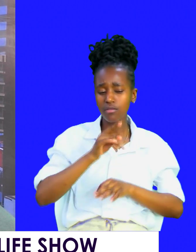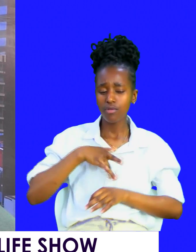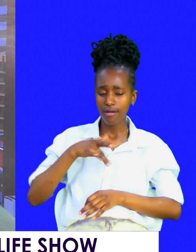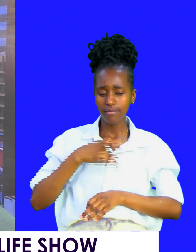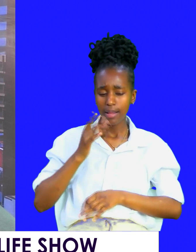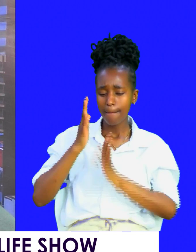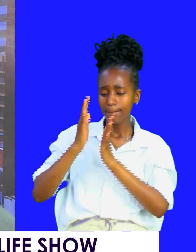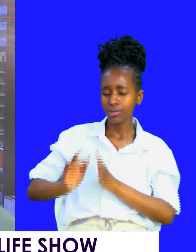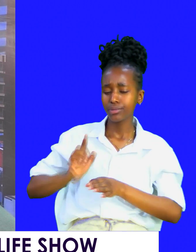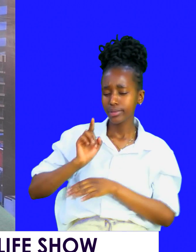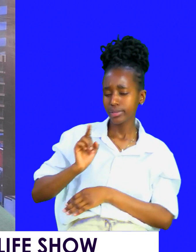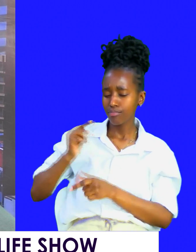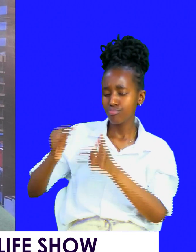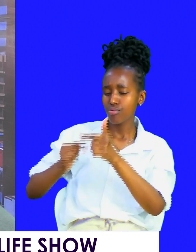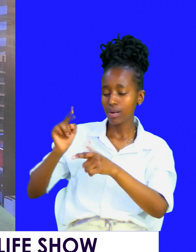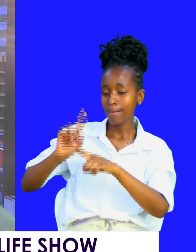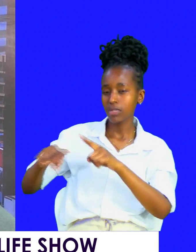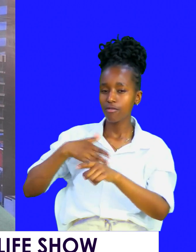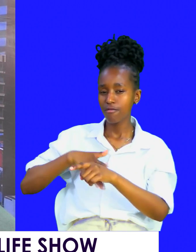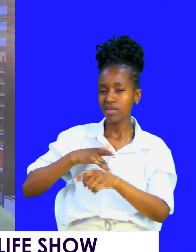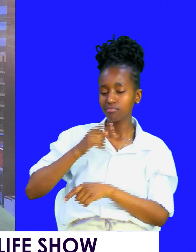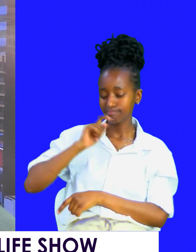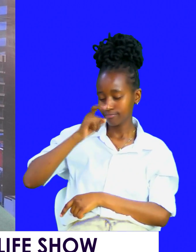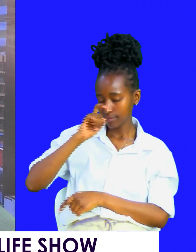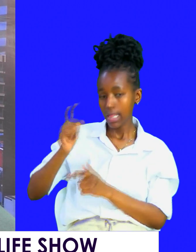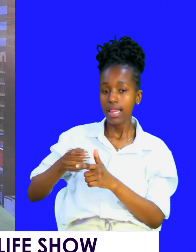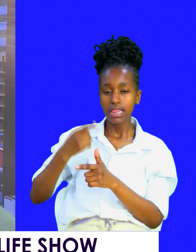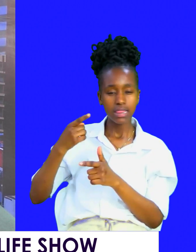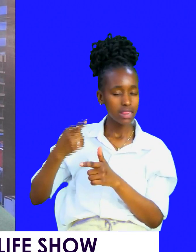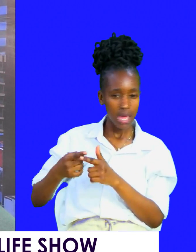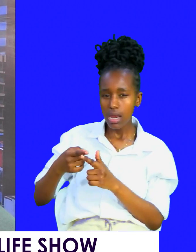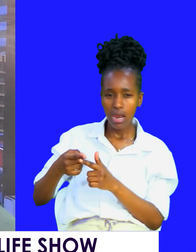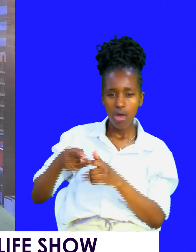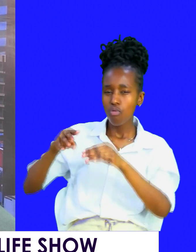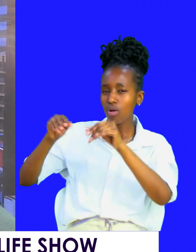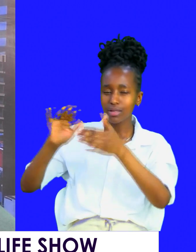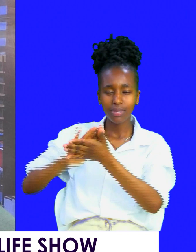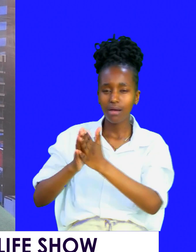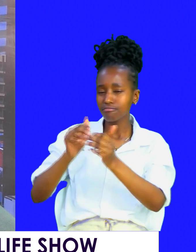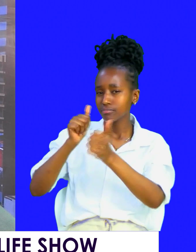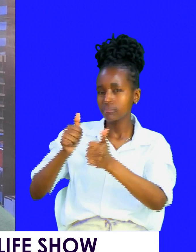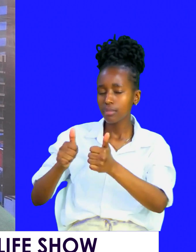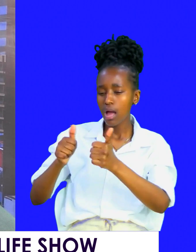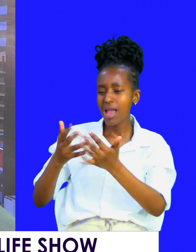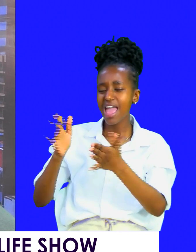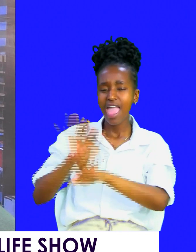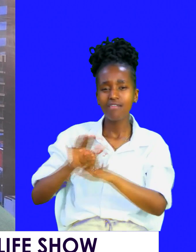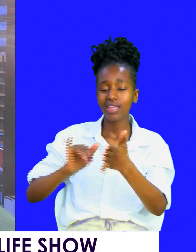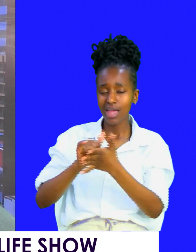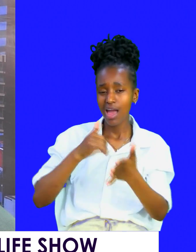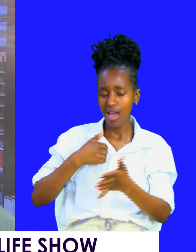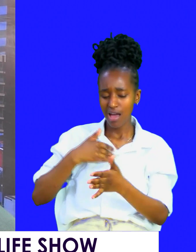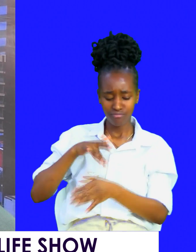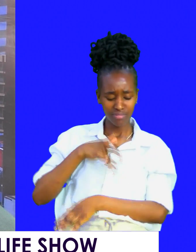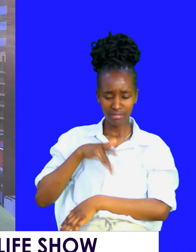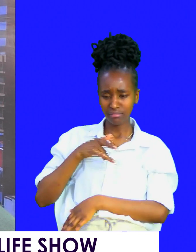by somebody's progress, somebody's qualities, somebody's possessions, you're being threatened